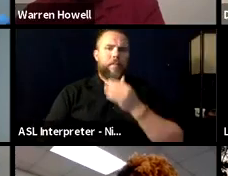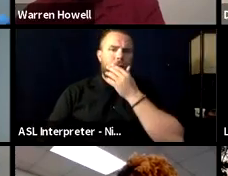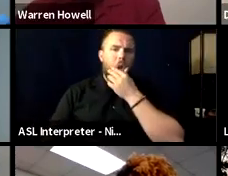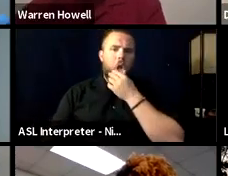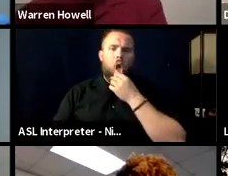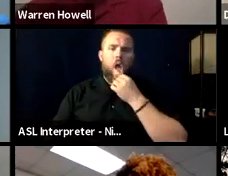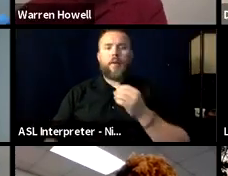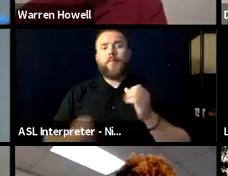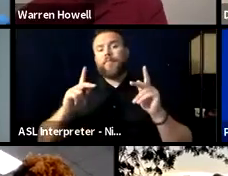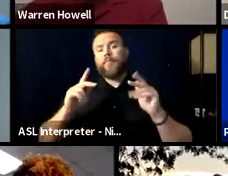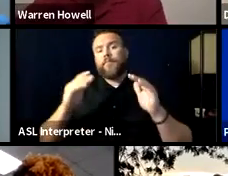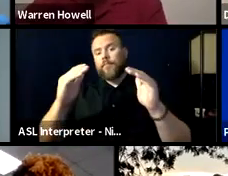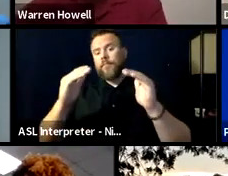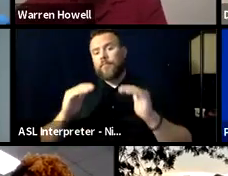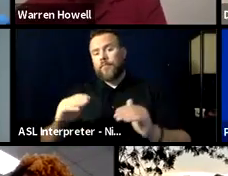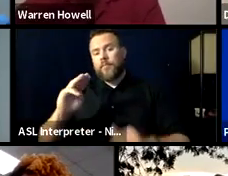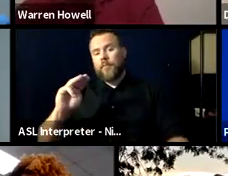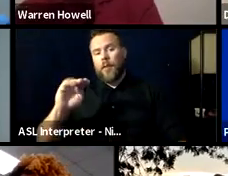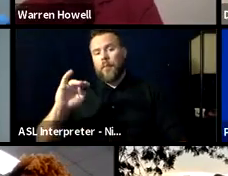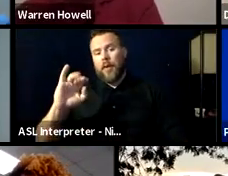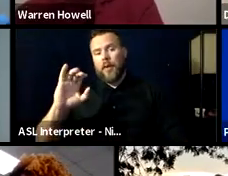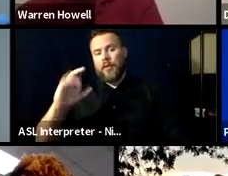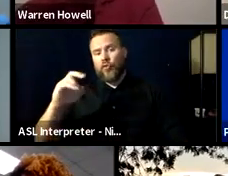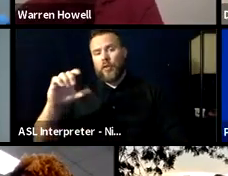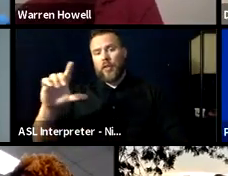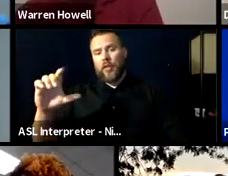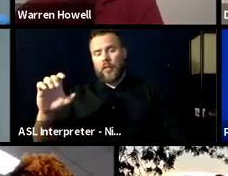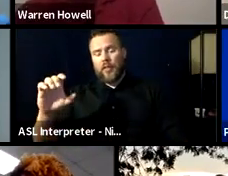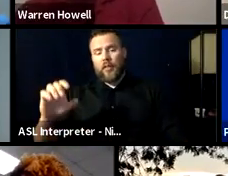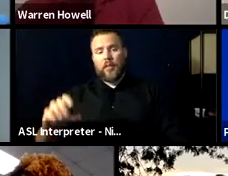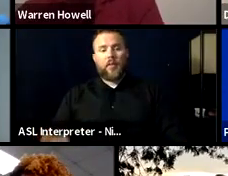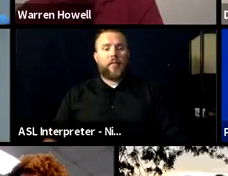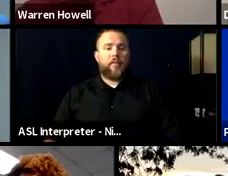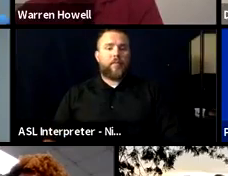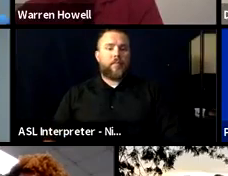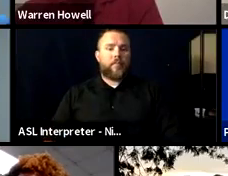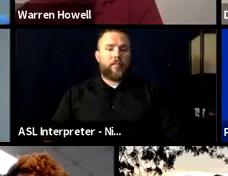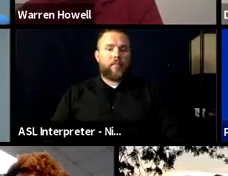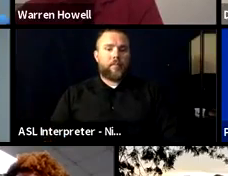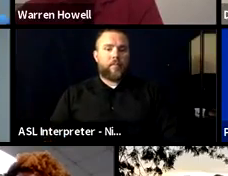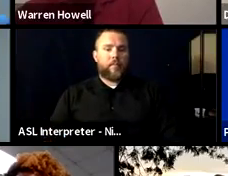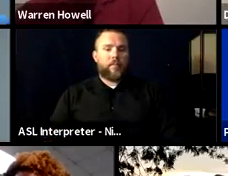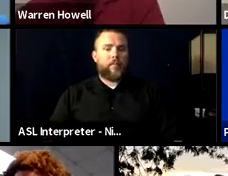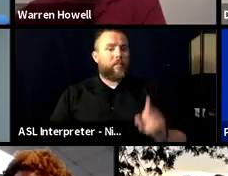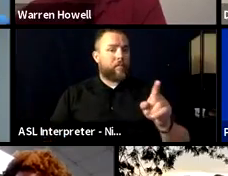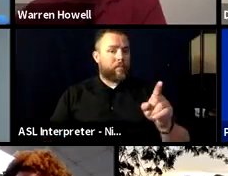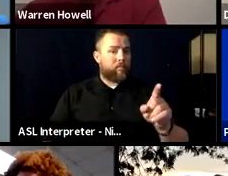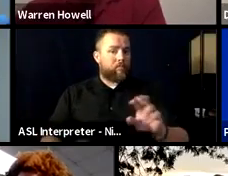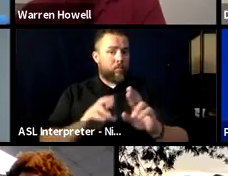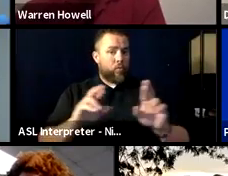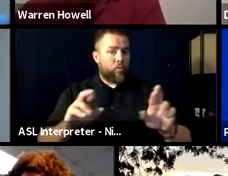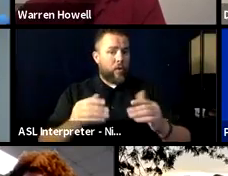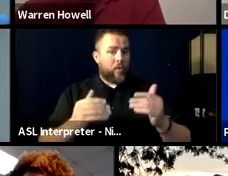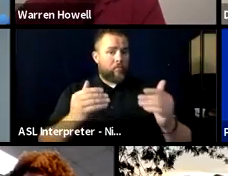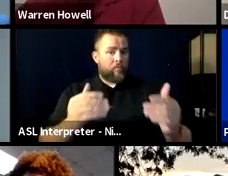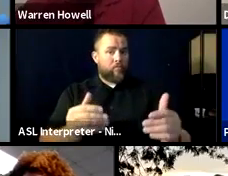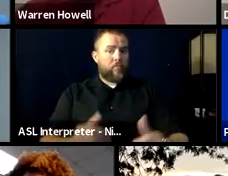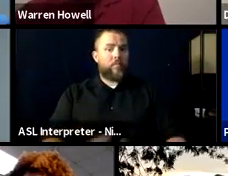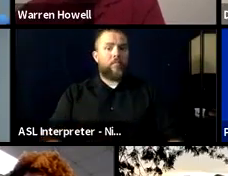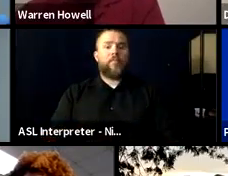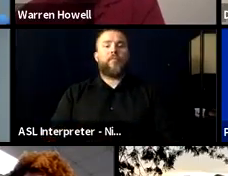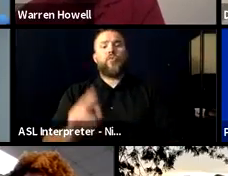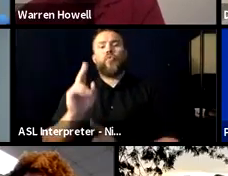Next up, we have Michelle Barisco. She is unmuted. She's unmuted. You're ready to go. The floor is yours, up to 2